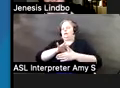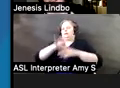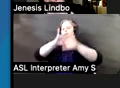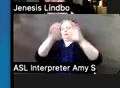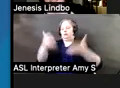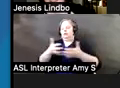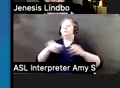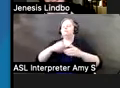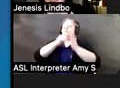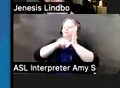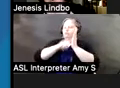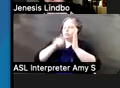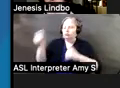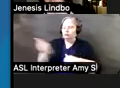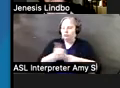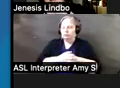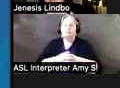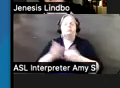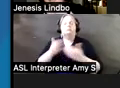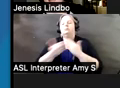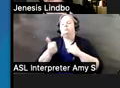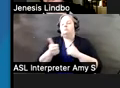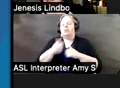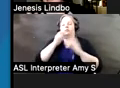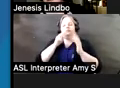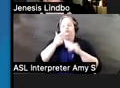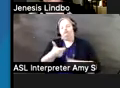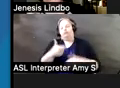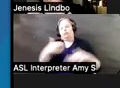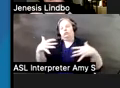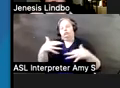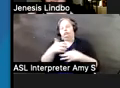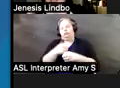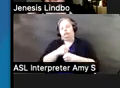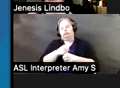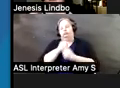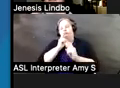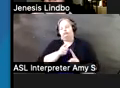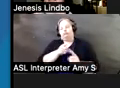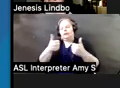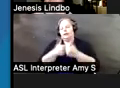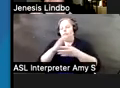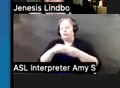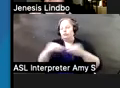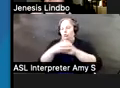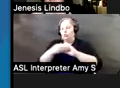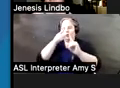research. And even if you just watch a synopsis of what the game storyline